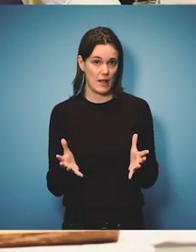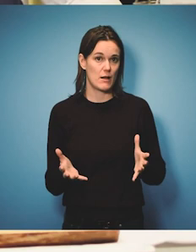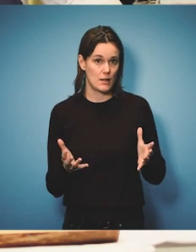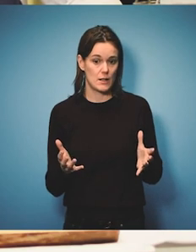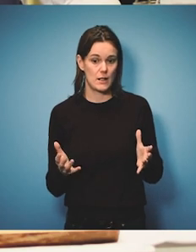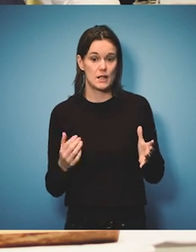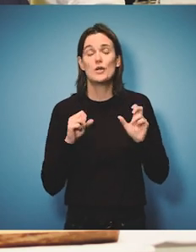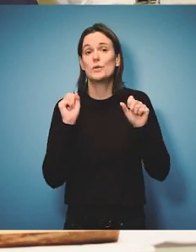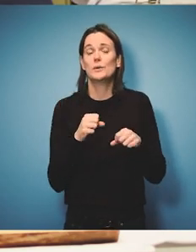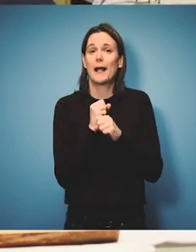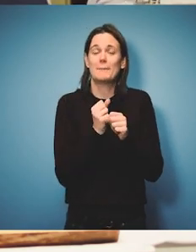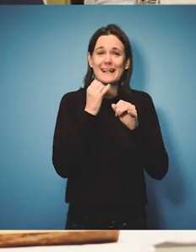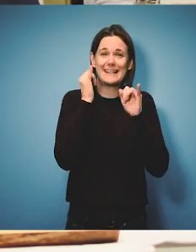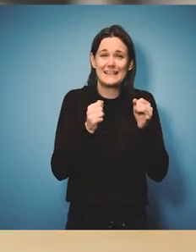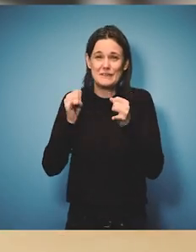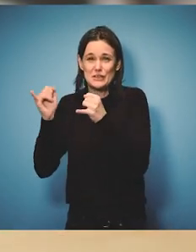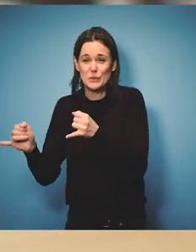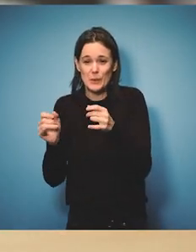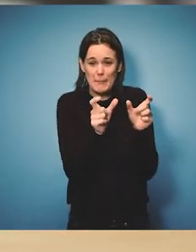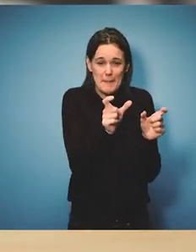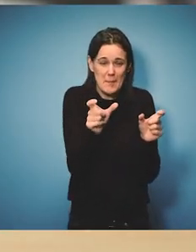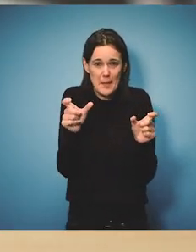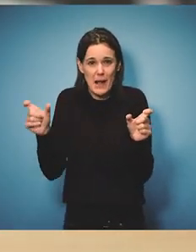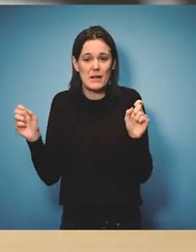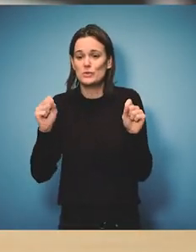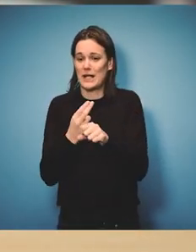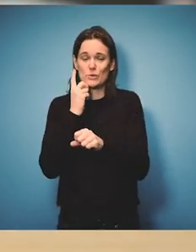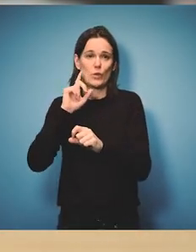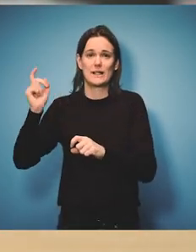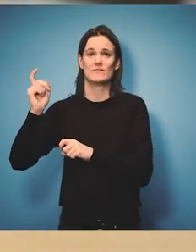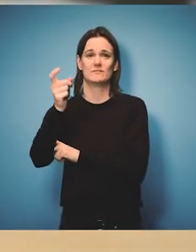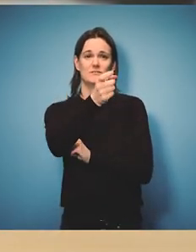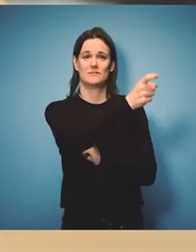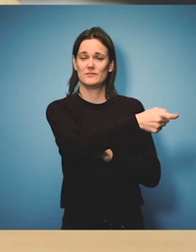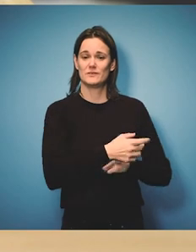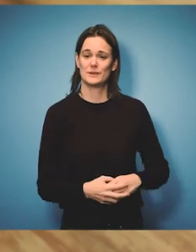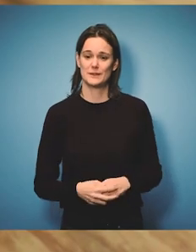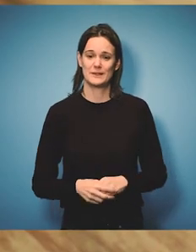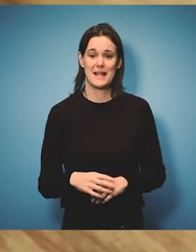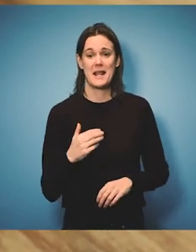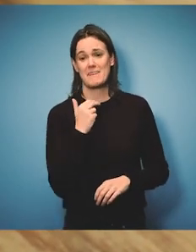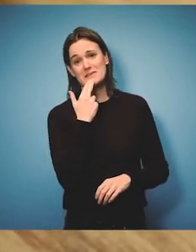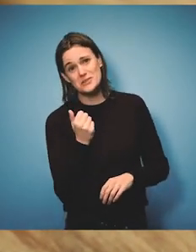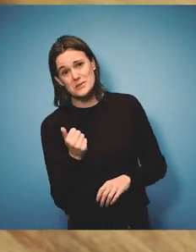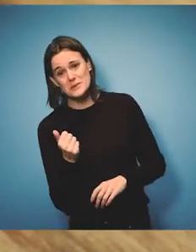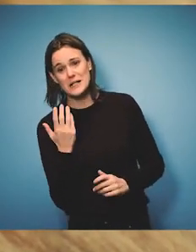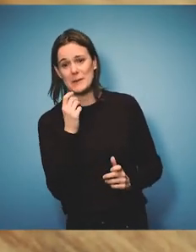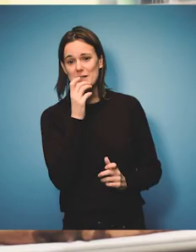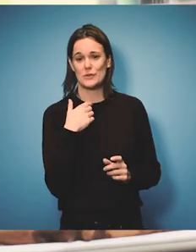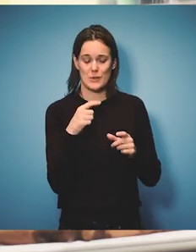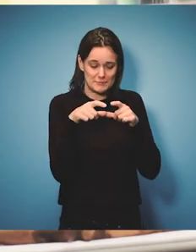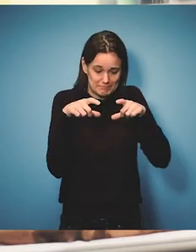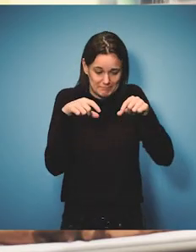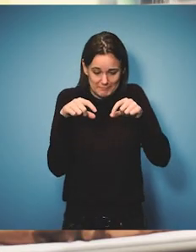very nicely. I even made some individual portions in tiny loaf pans that could be frozen and gifted to people as well. Well, these